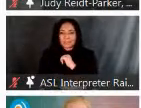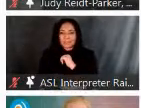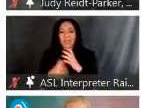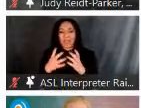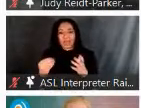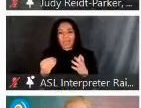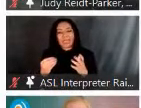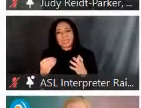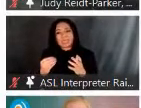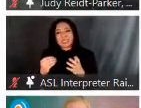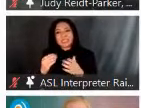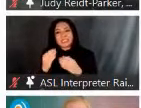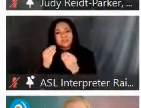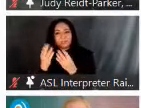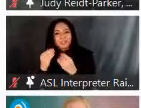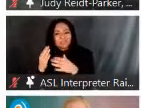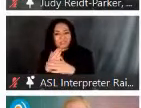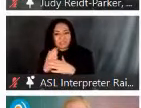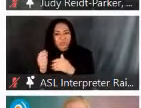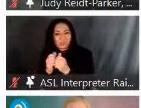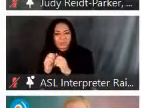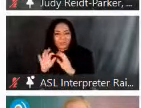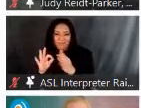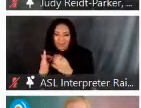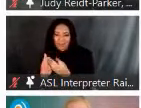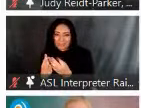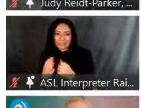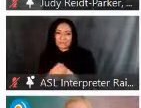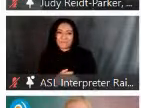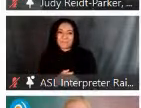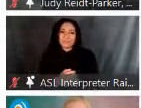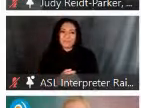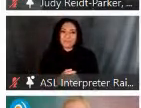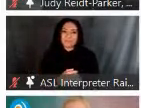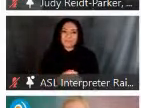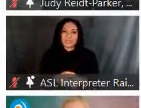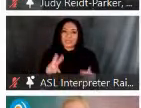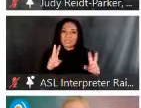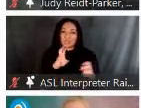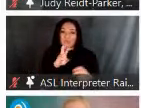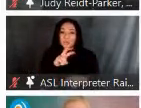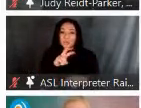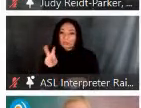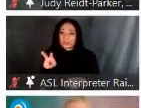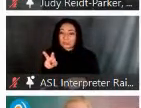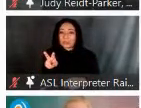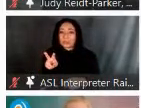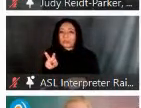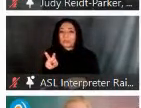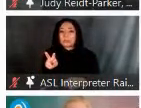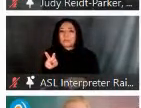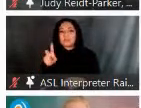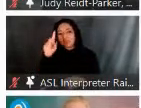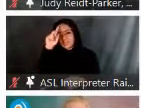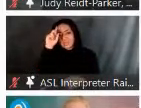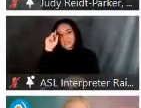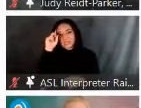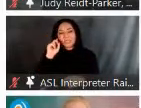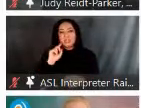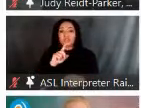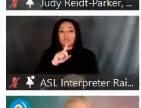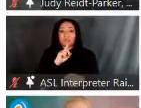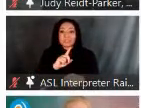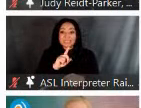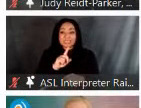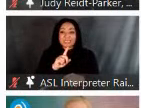families. Title 22 applies to all licensed child care and preschool programs, but some programs are notably